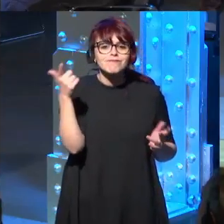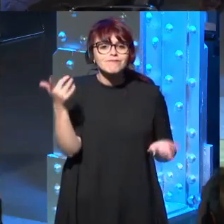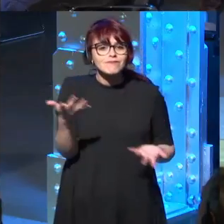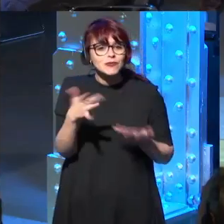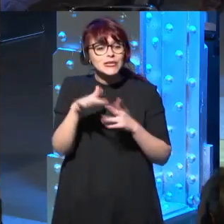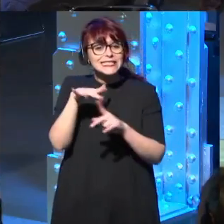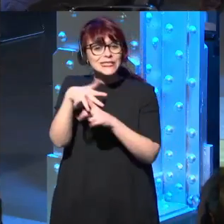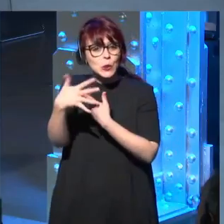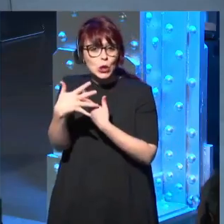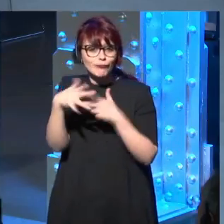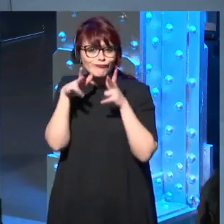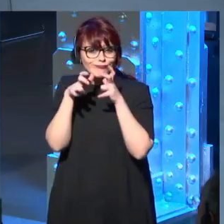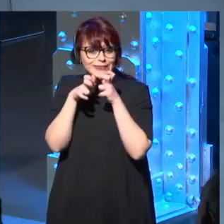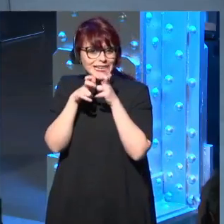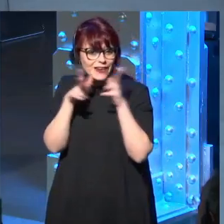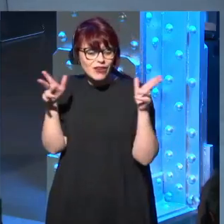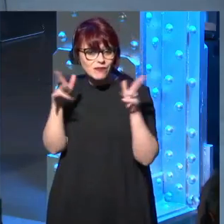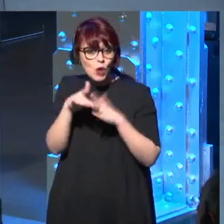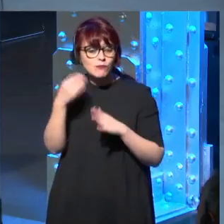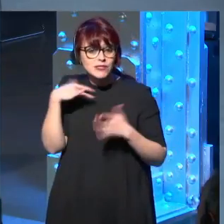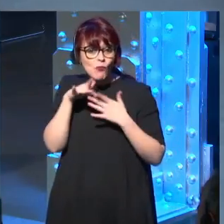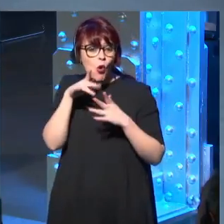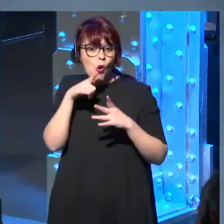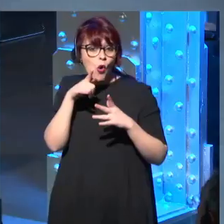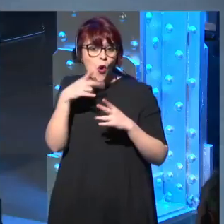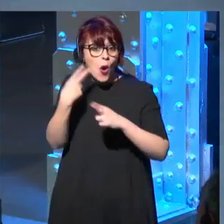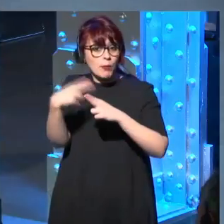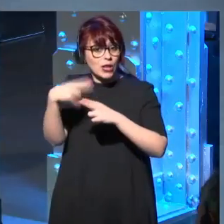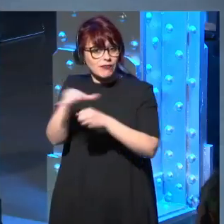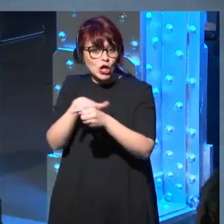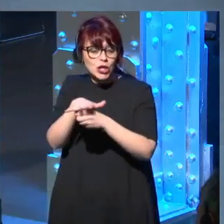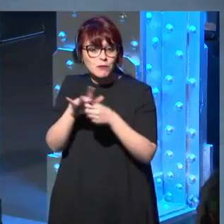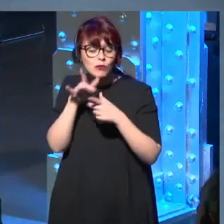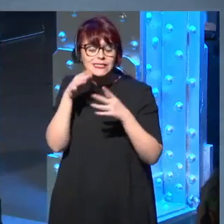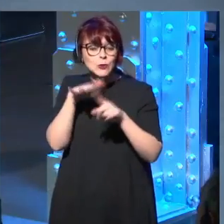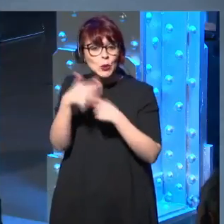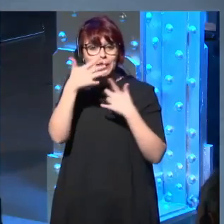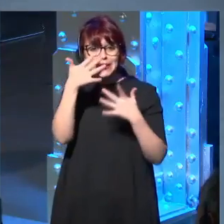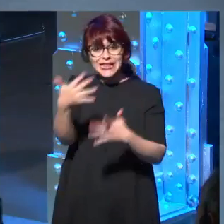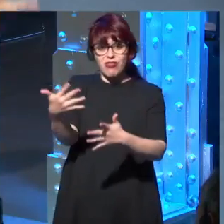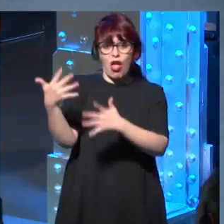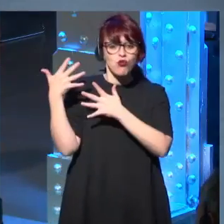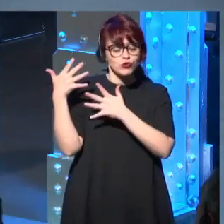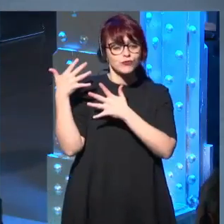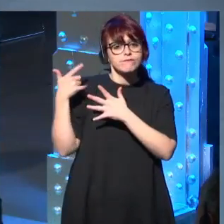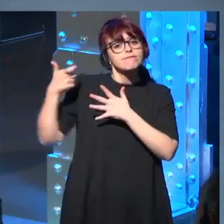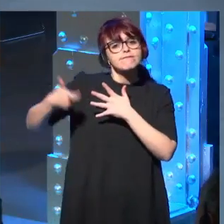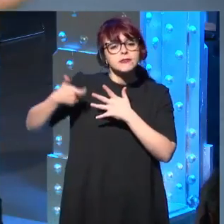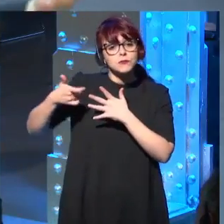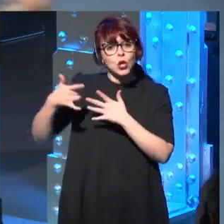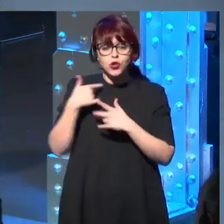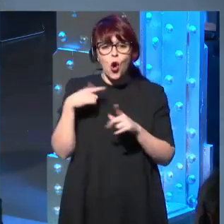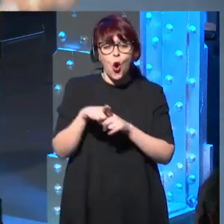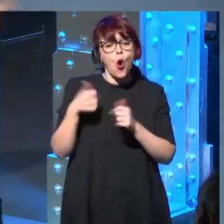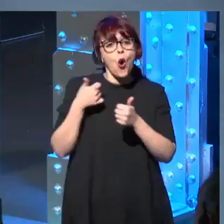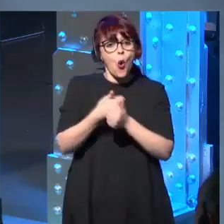situation. And I, for 10 years, I'm living with a bodyguard. I am not at the middle